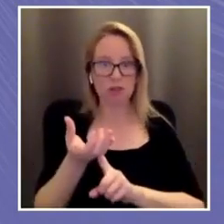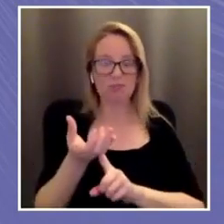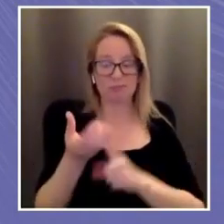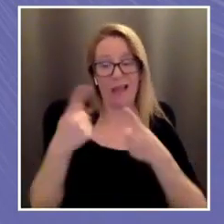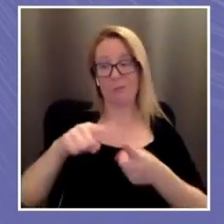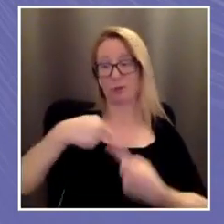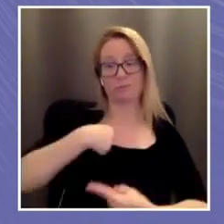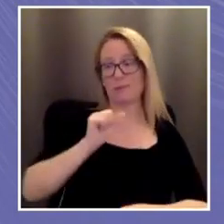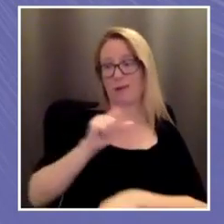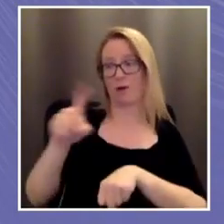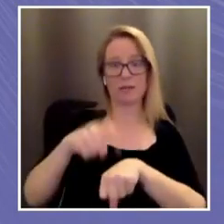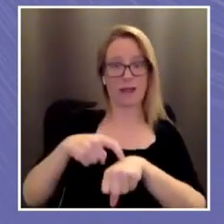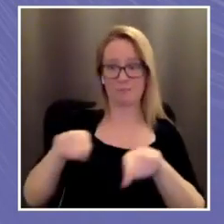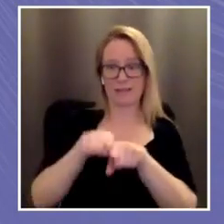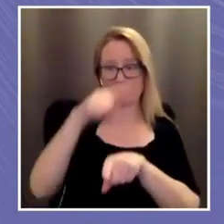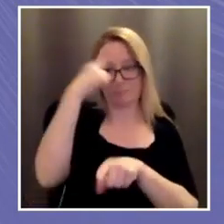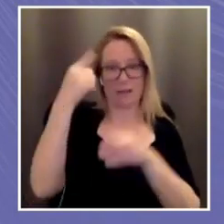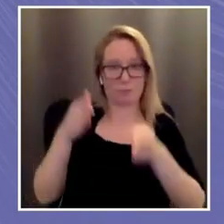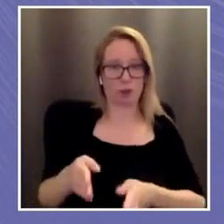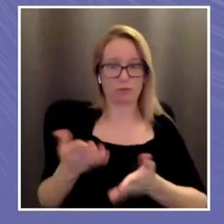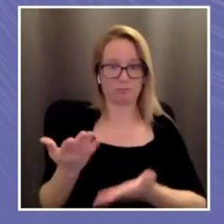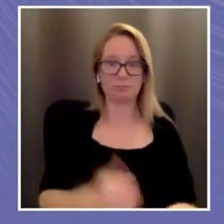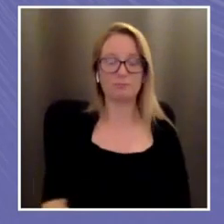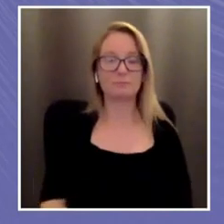to me all the time as a Black person.